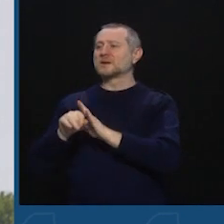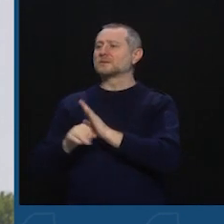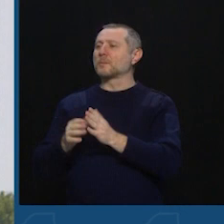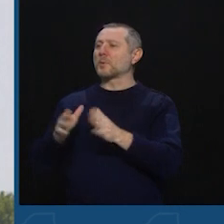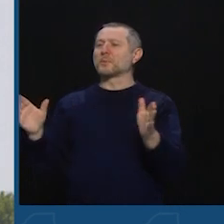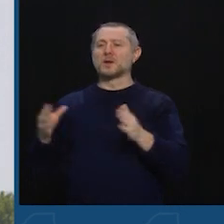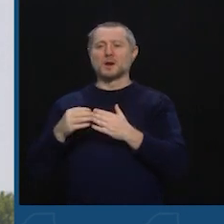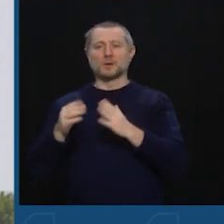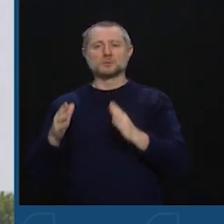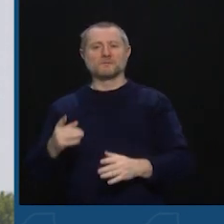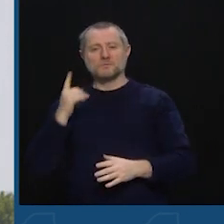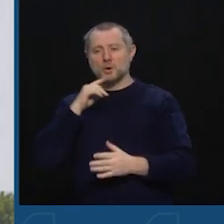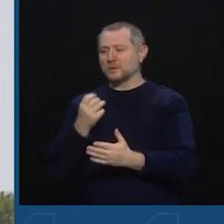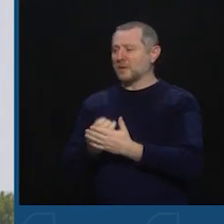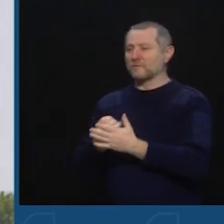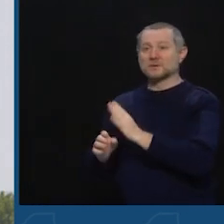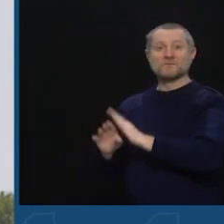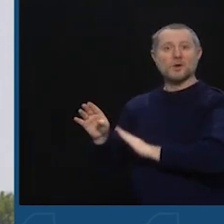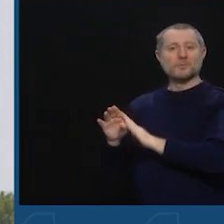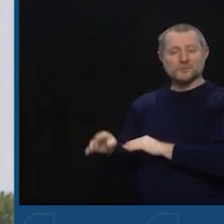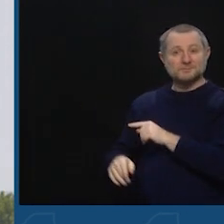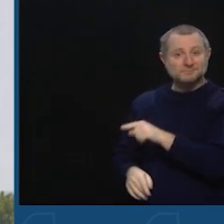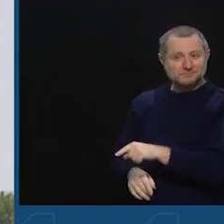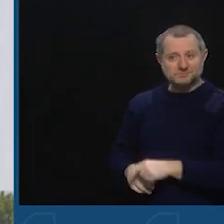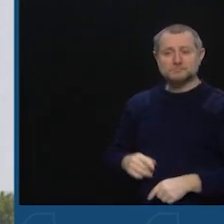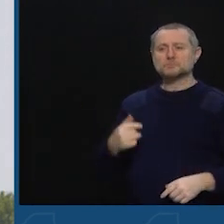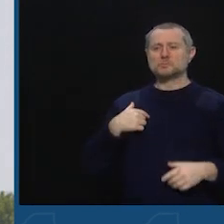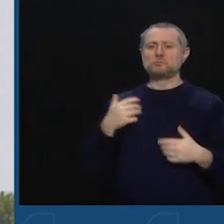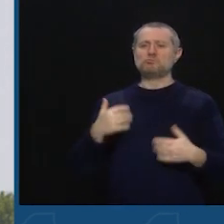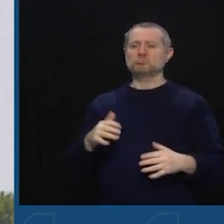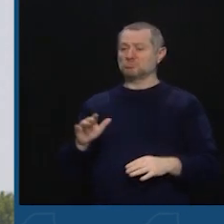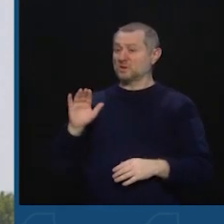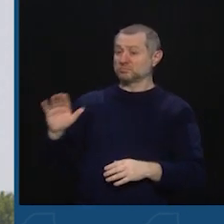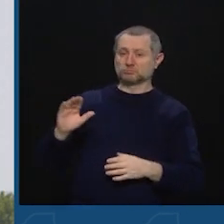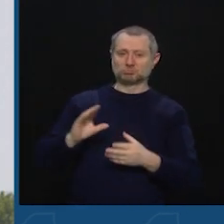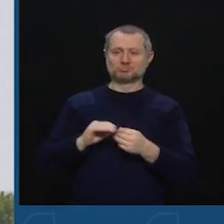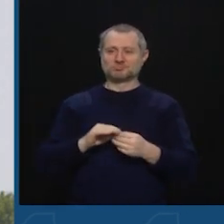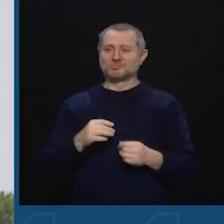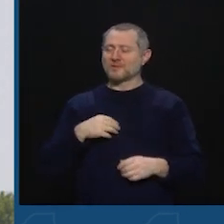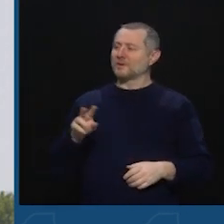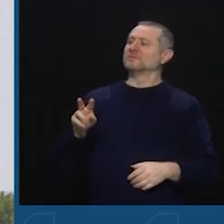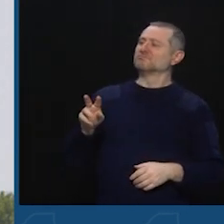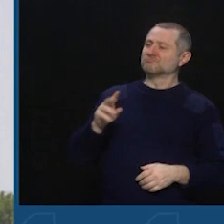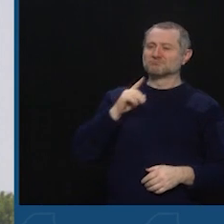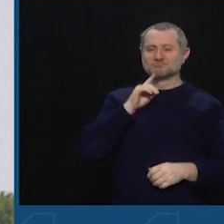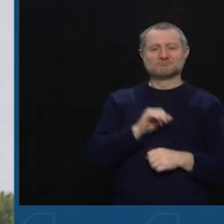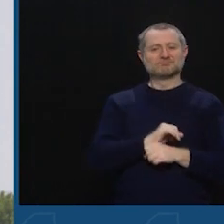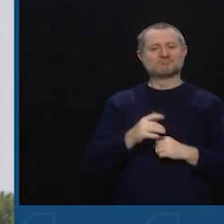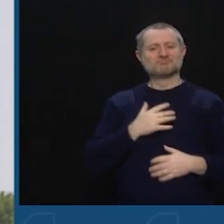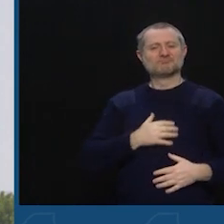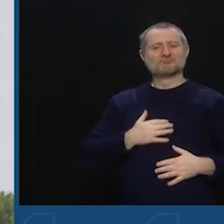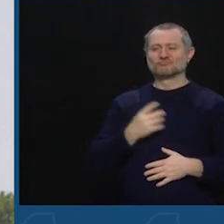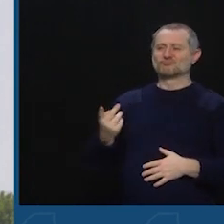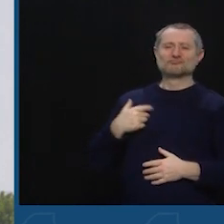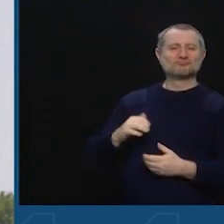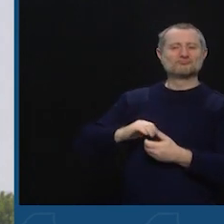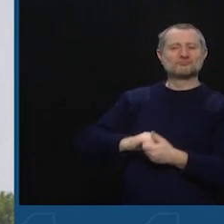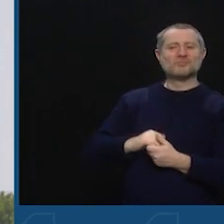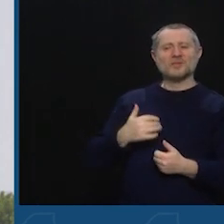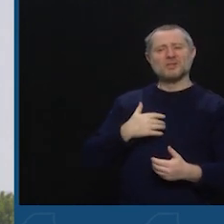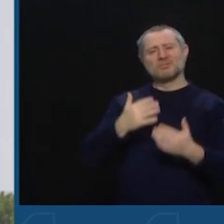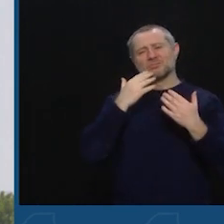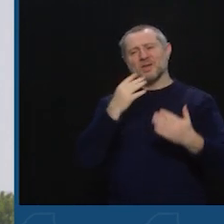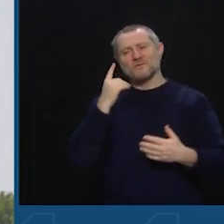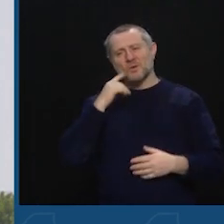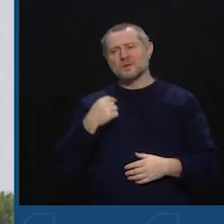economic development leaders, and someone that we take very seriously and appreciate his friendship. So Ryan, thank you for, I believe this is